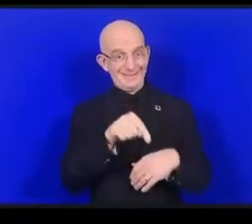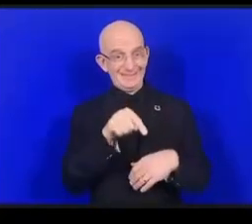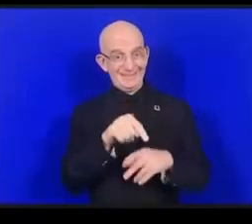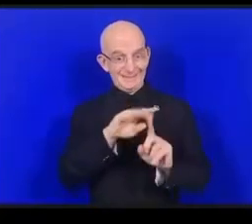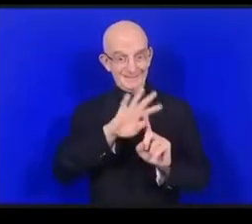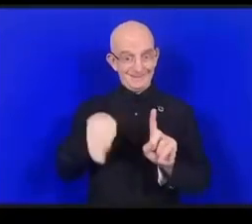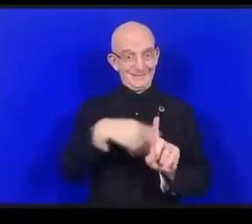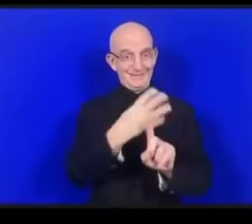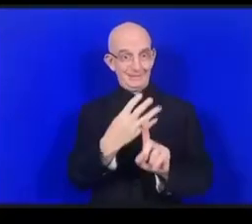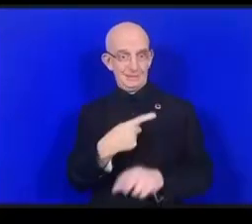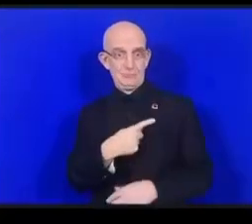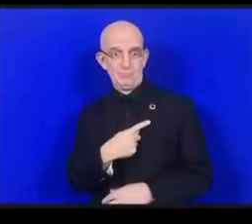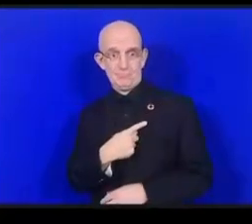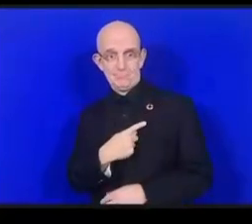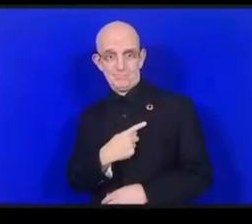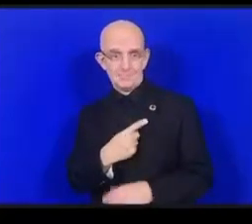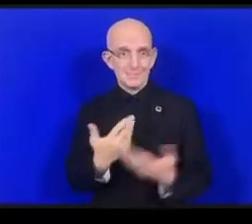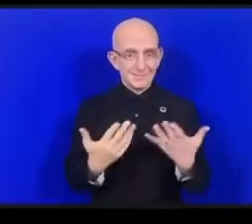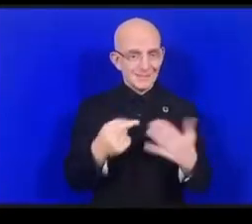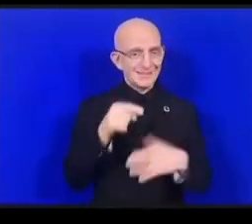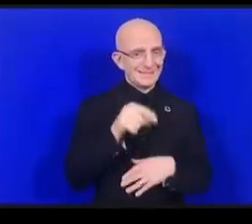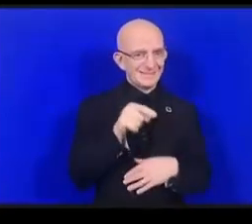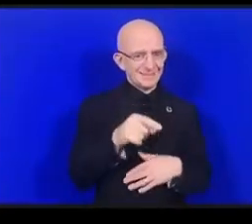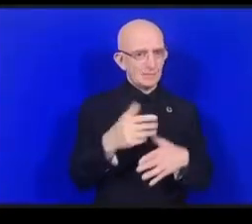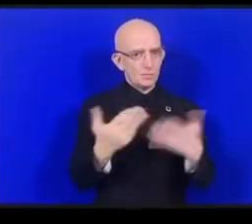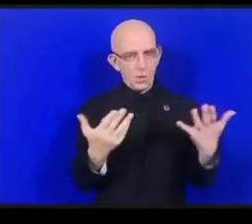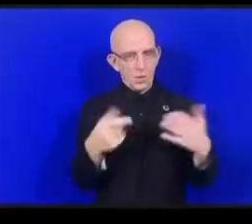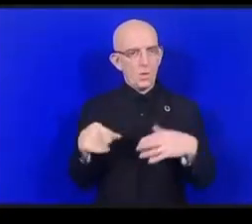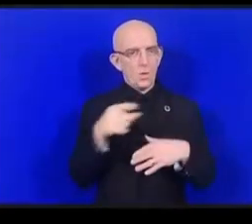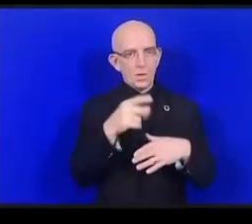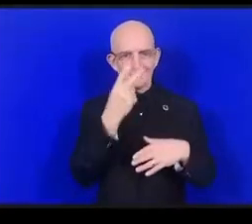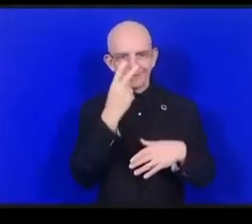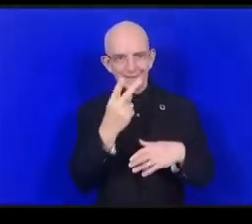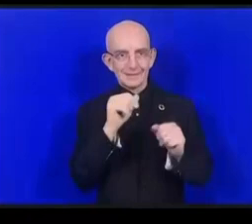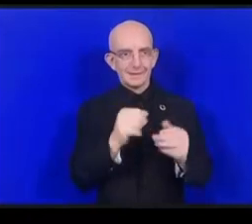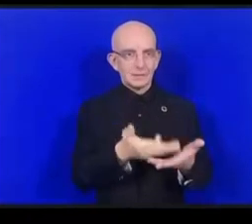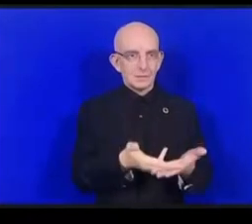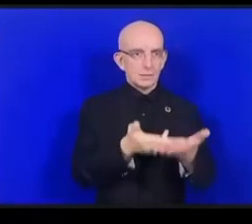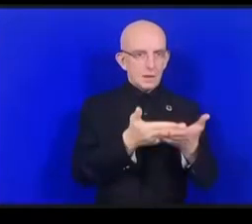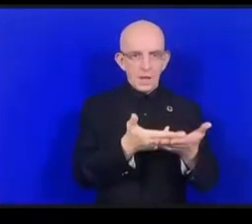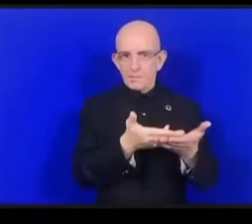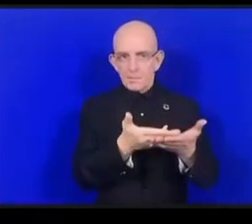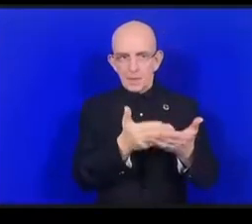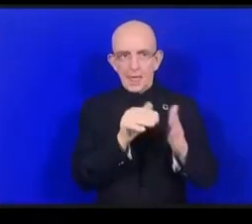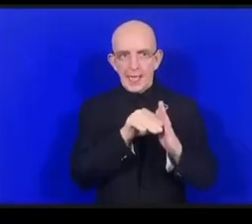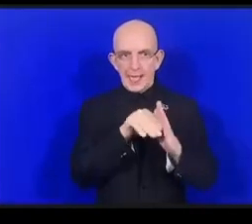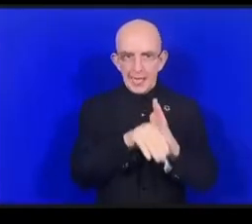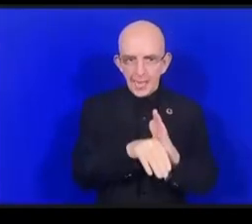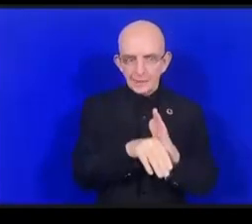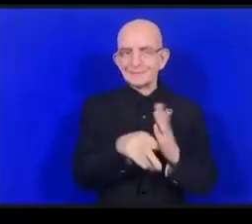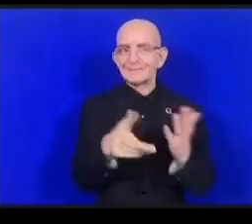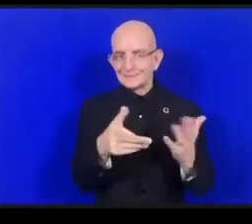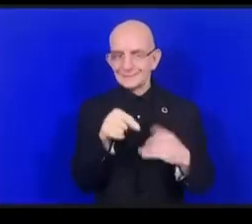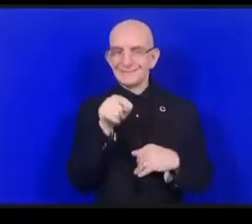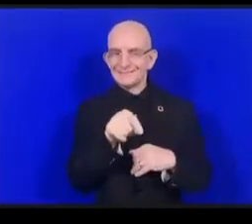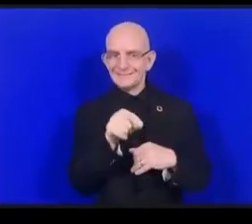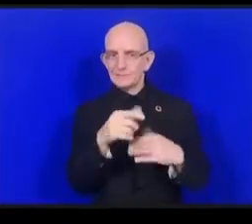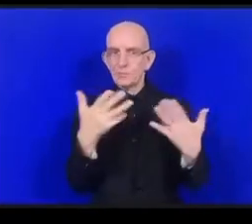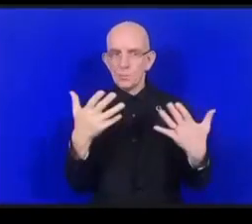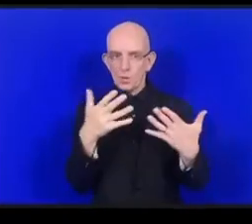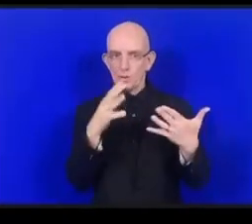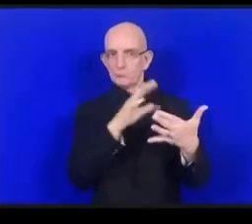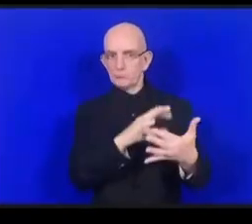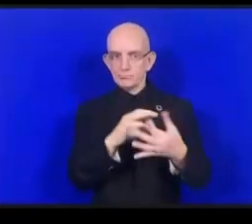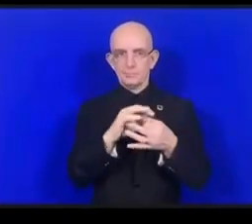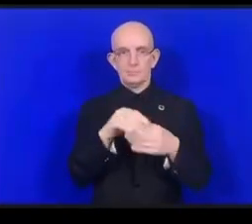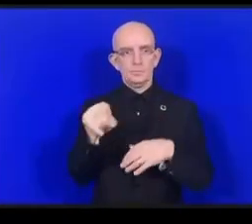that we place in the world that basically collect data that affect the